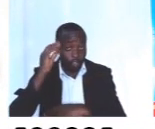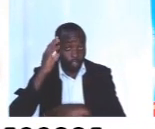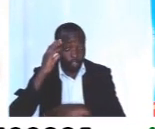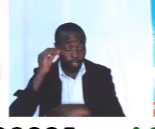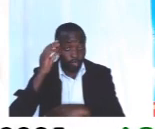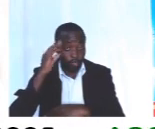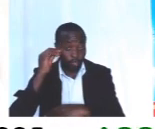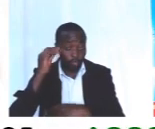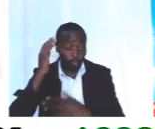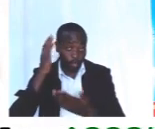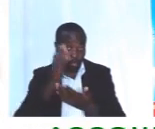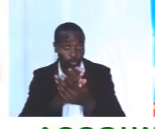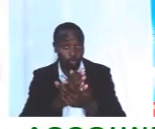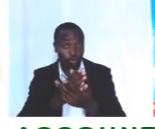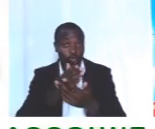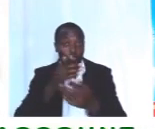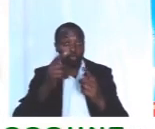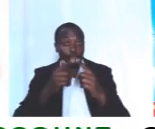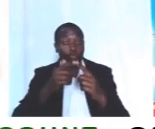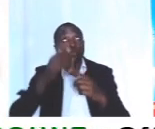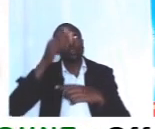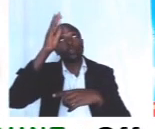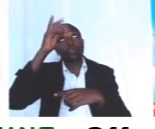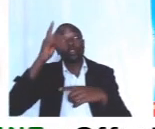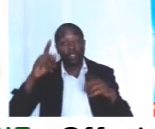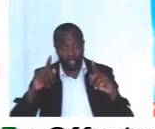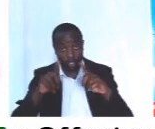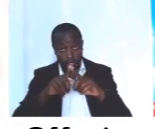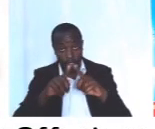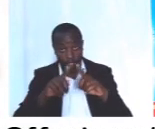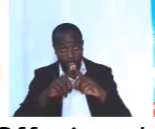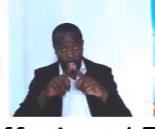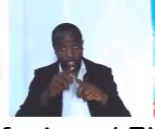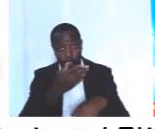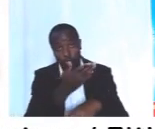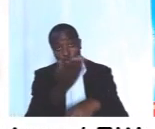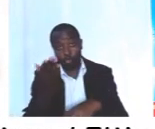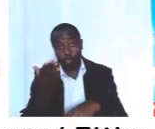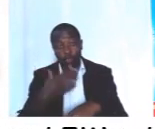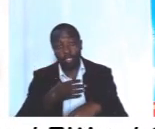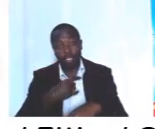accountable to God, just like it is expected of you and me.